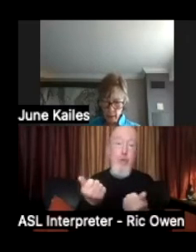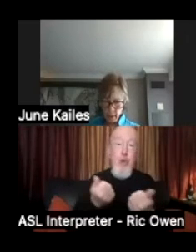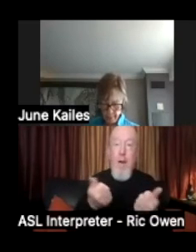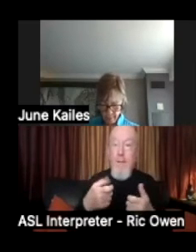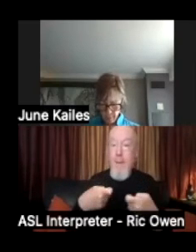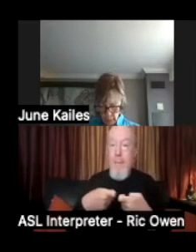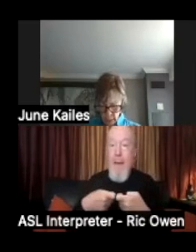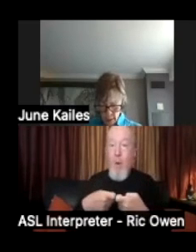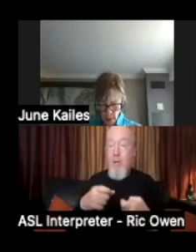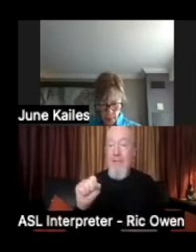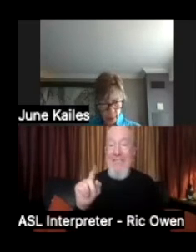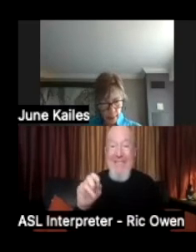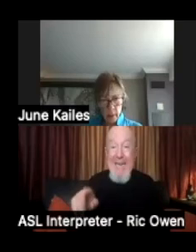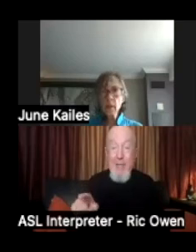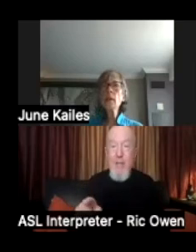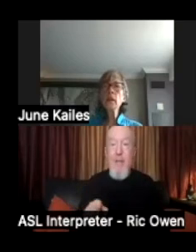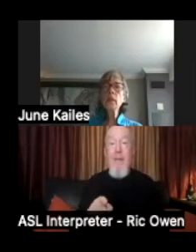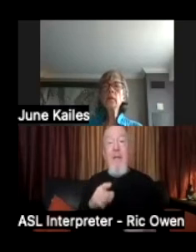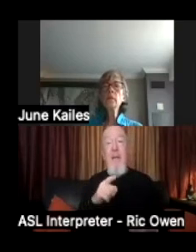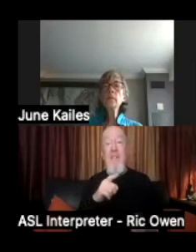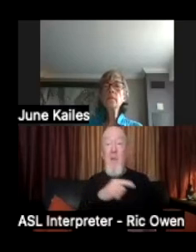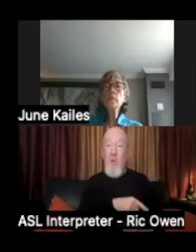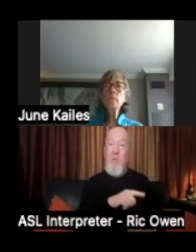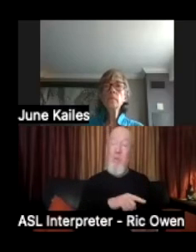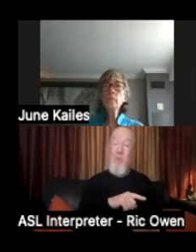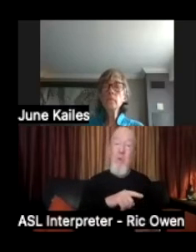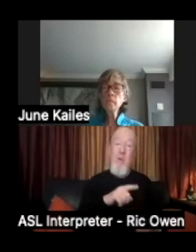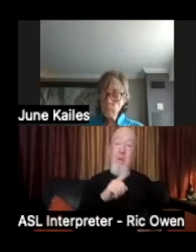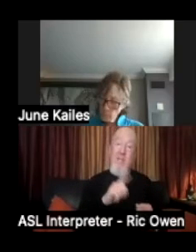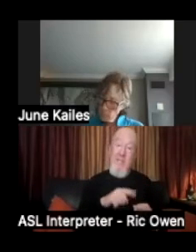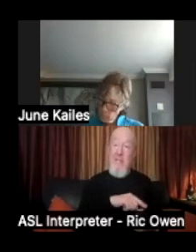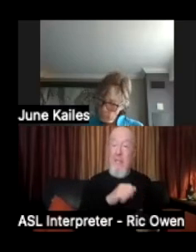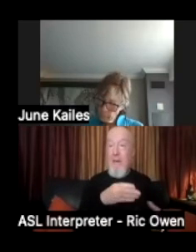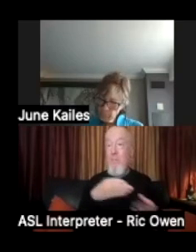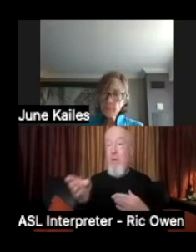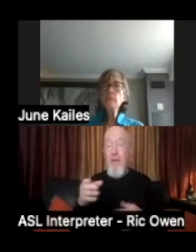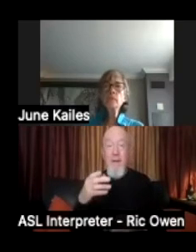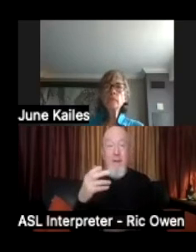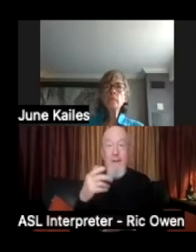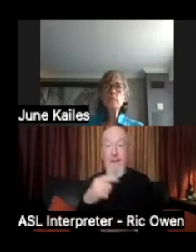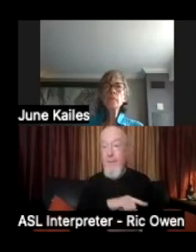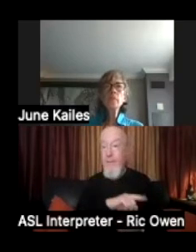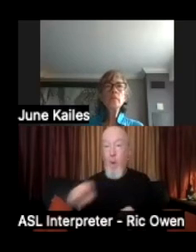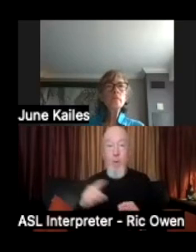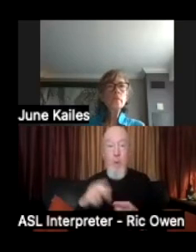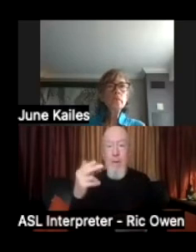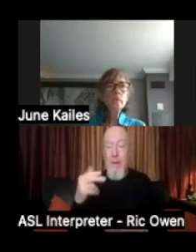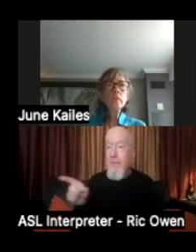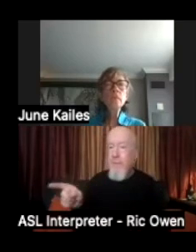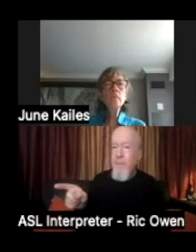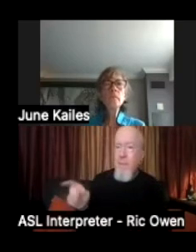power. So Sherry, are you able to unmute and come on camera to answer